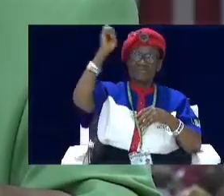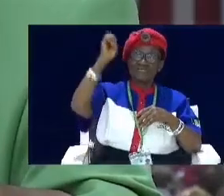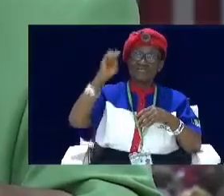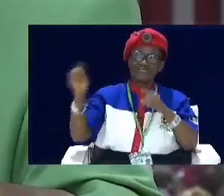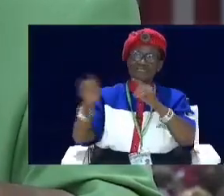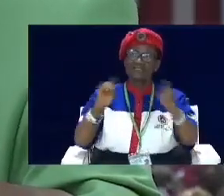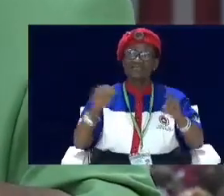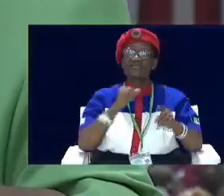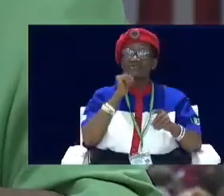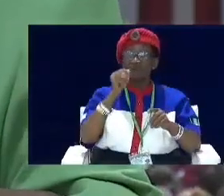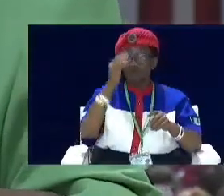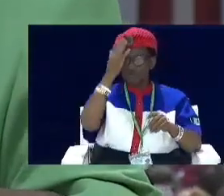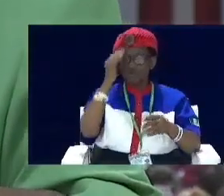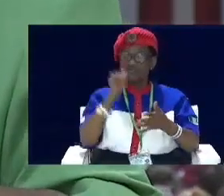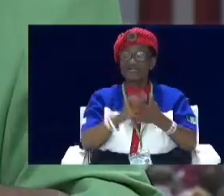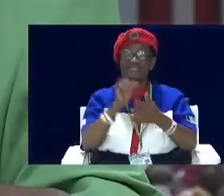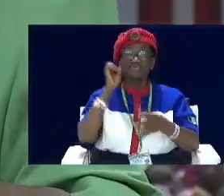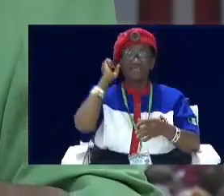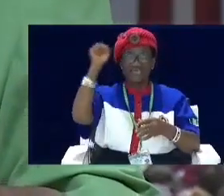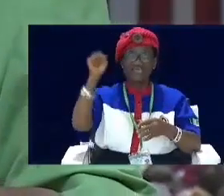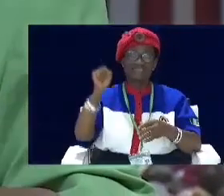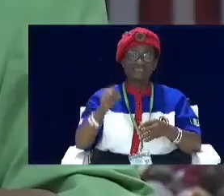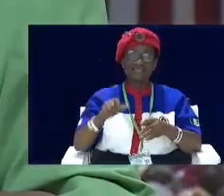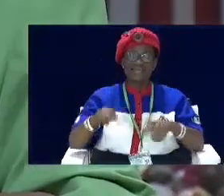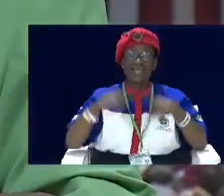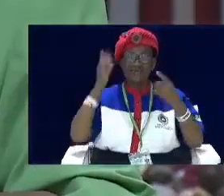to be changed forever.